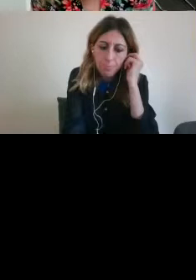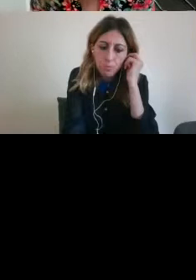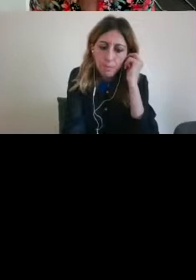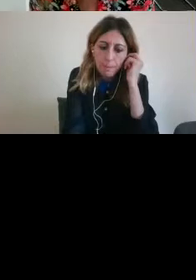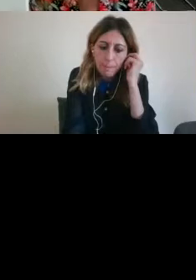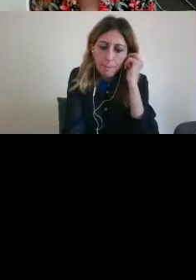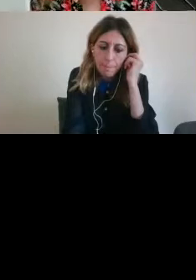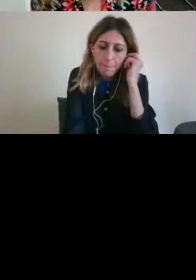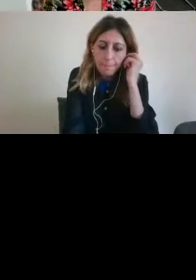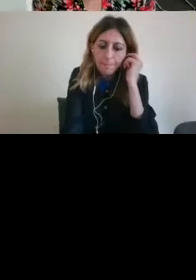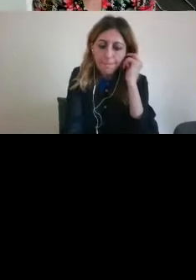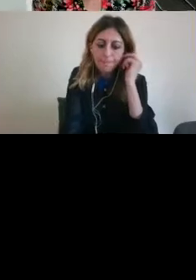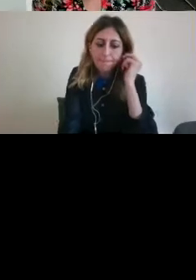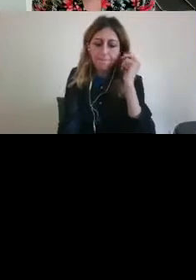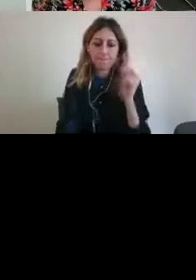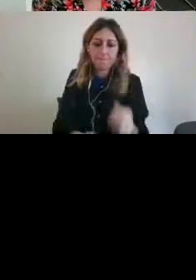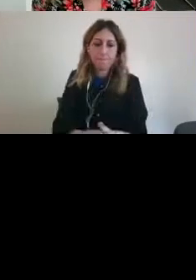any links or hardly have any links.